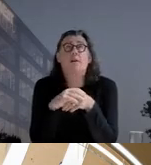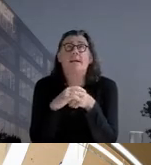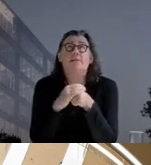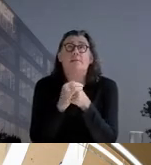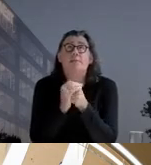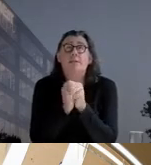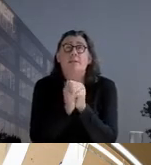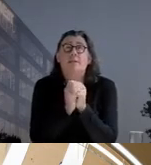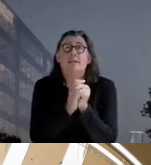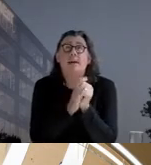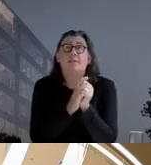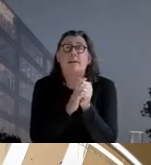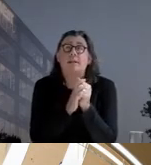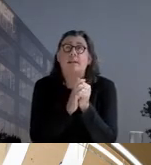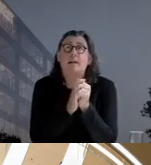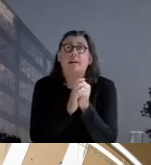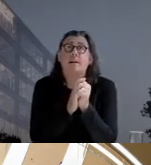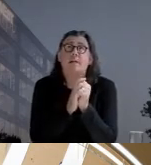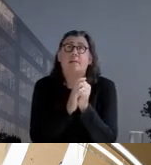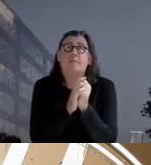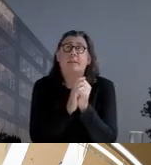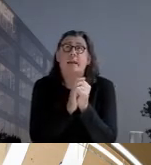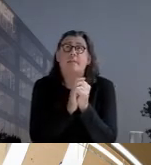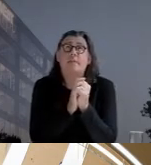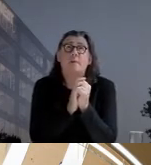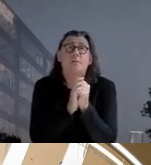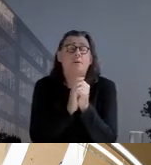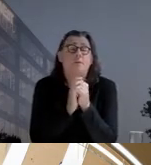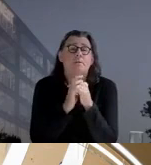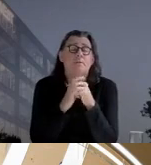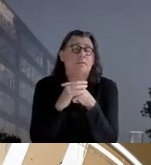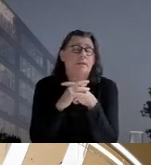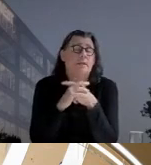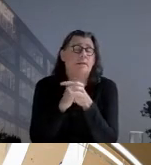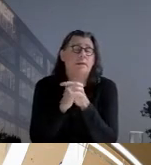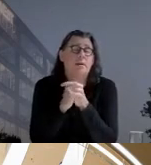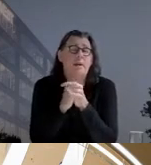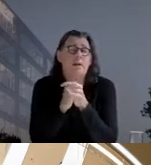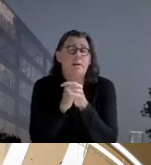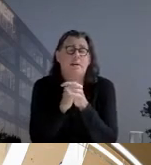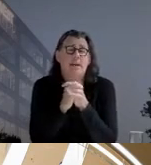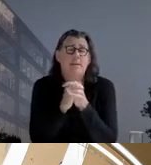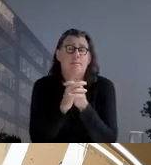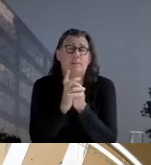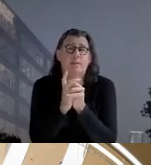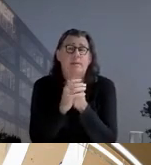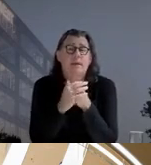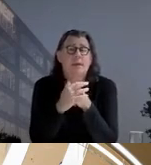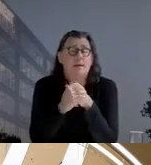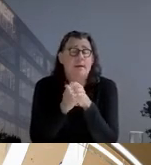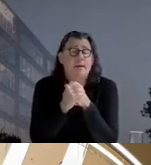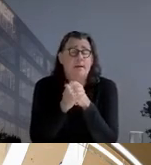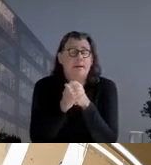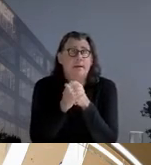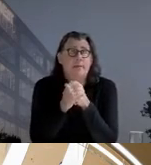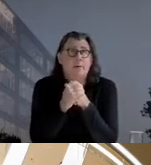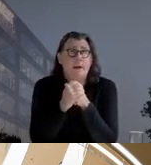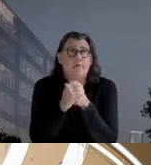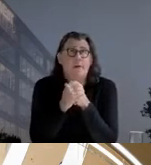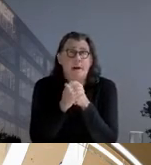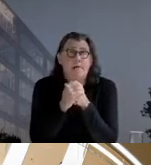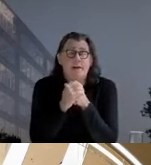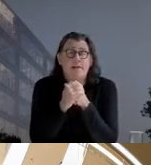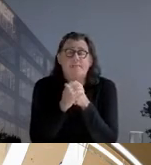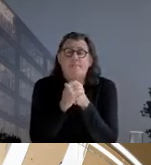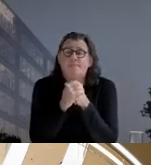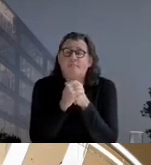No, because all of that GRC sits outside the line of the envelope. So it wasn't, in neither case were